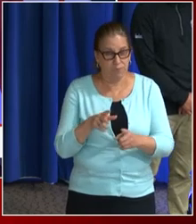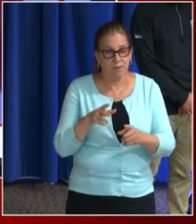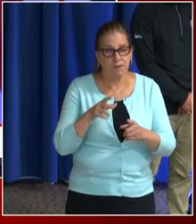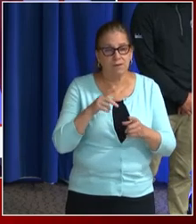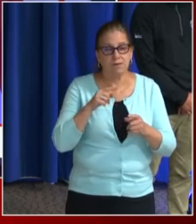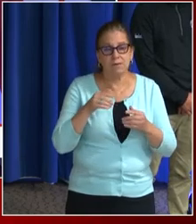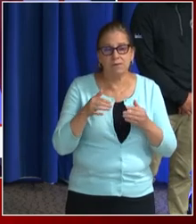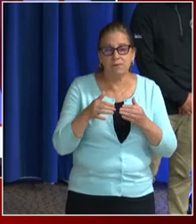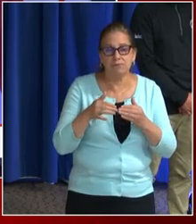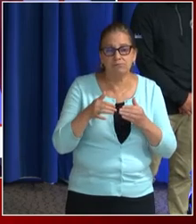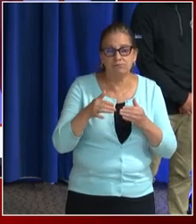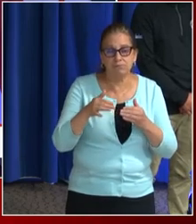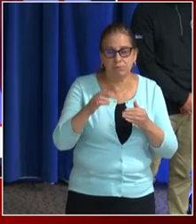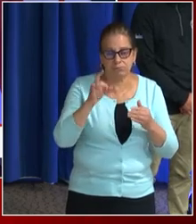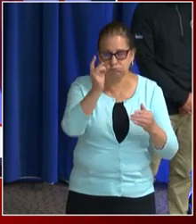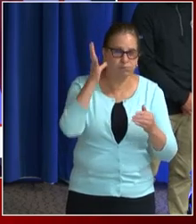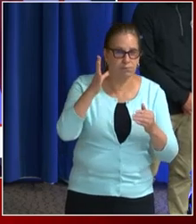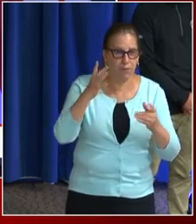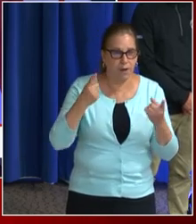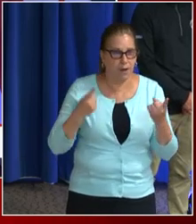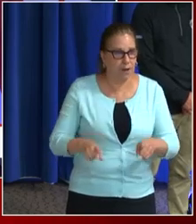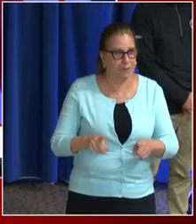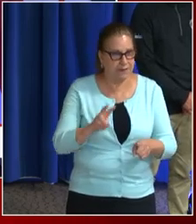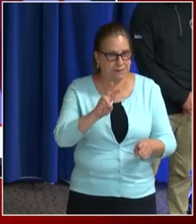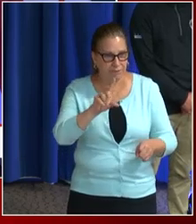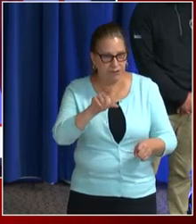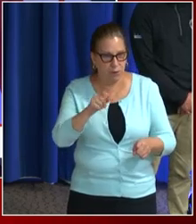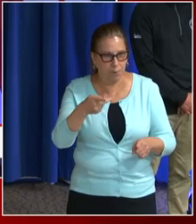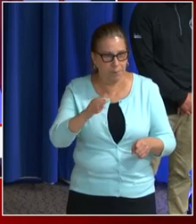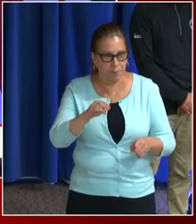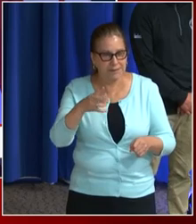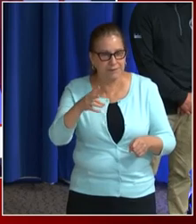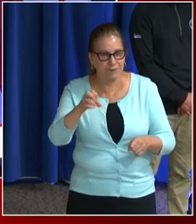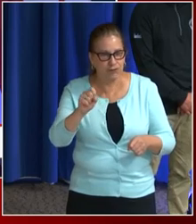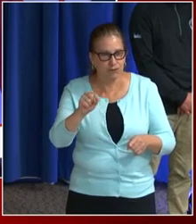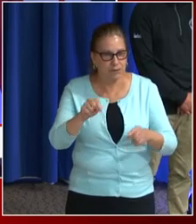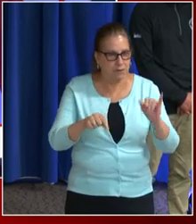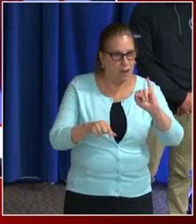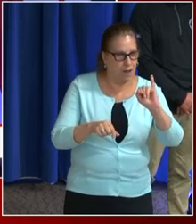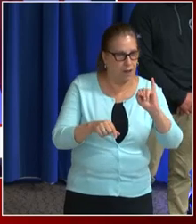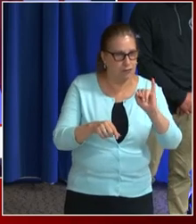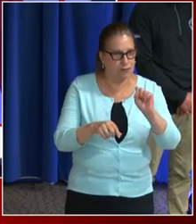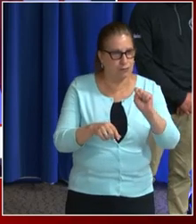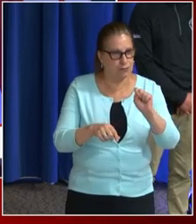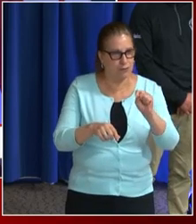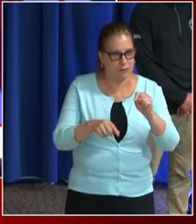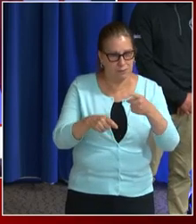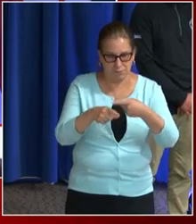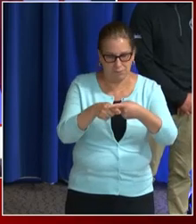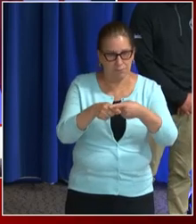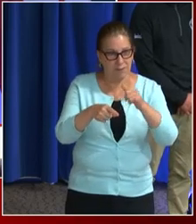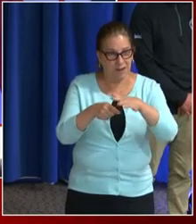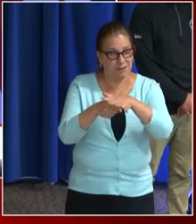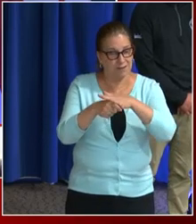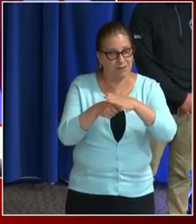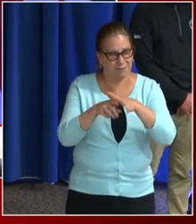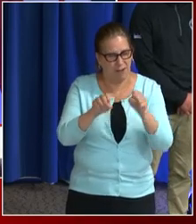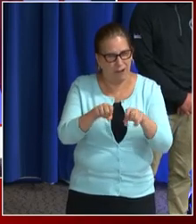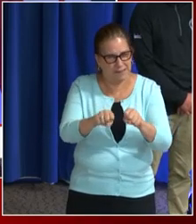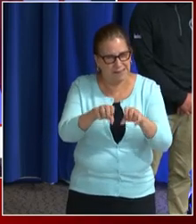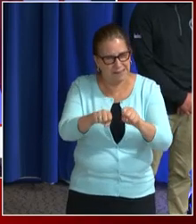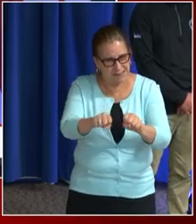I Street. 54 persons were arrested, primarily for being in violation of the